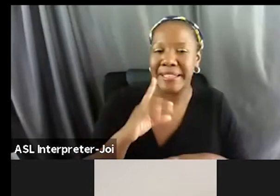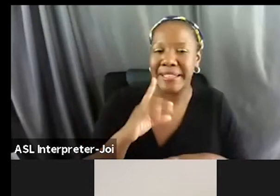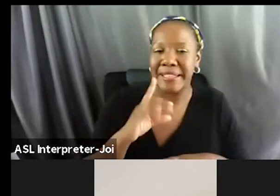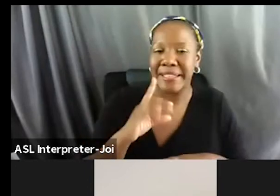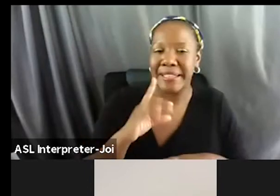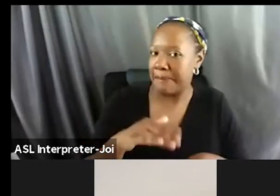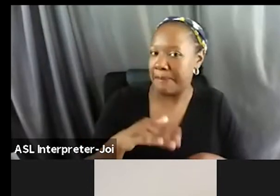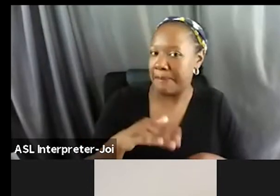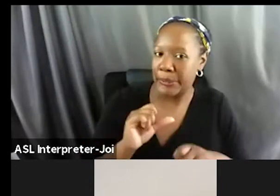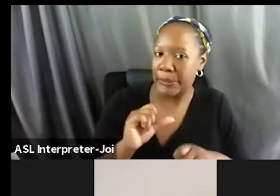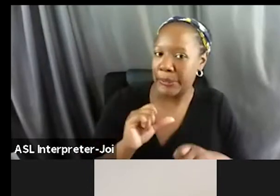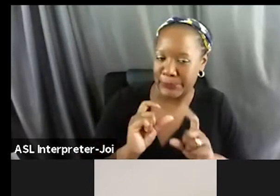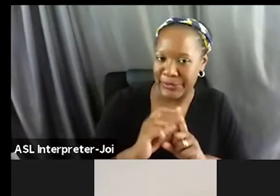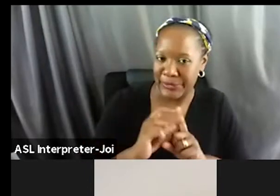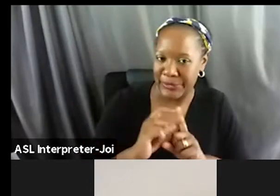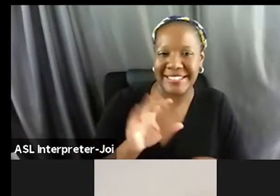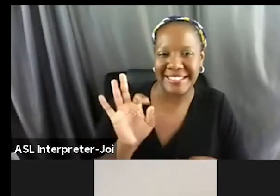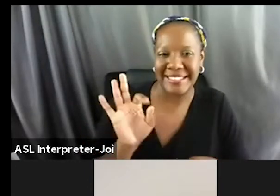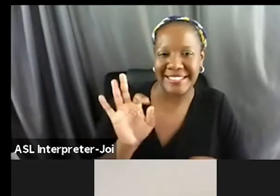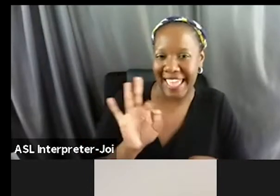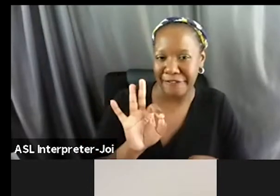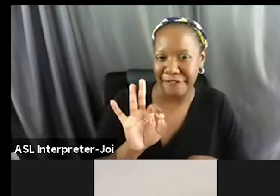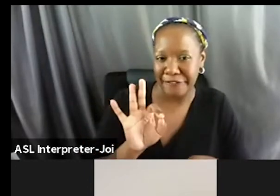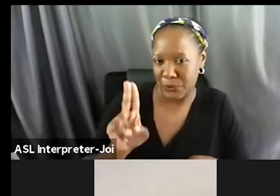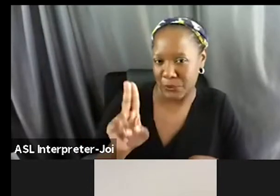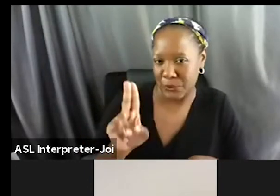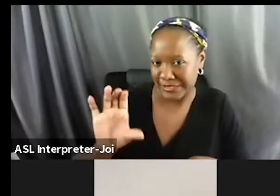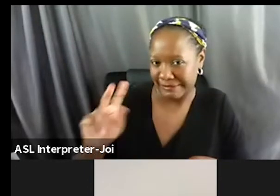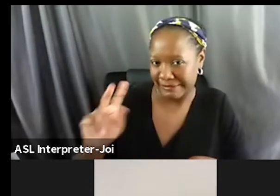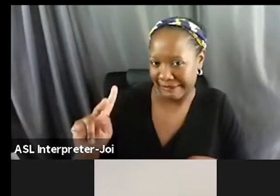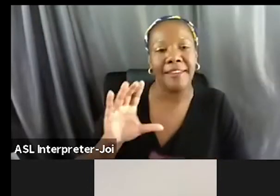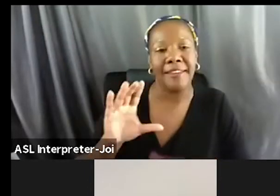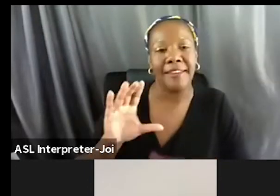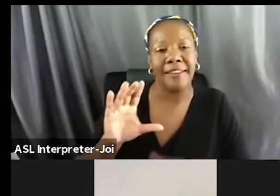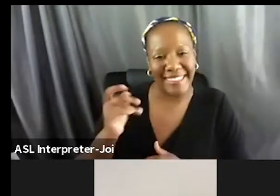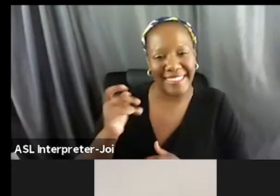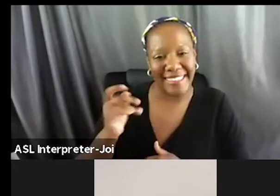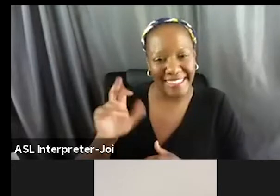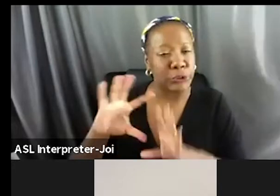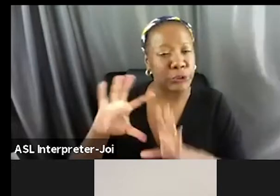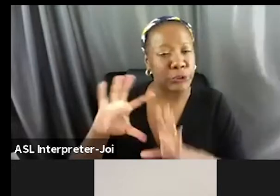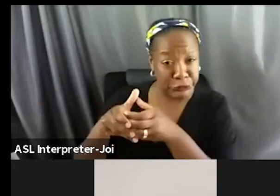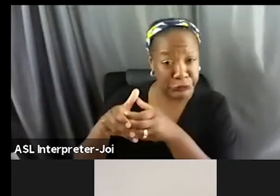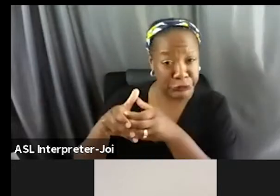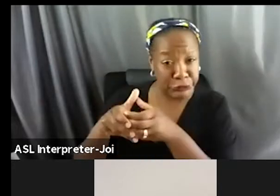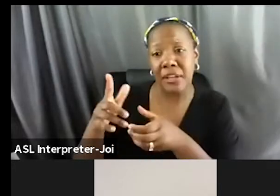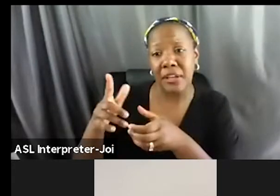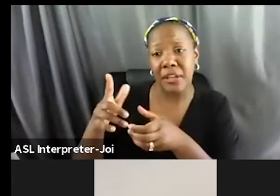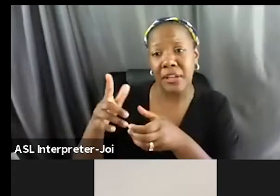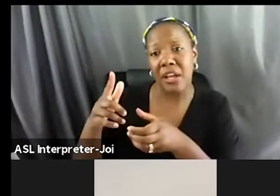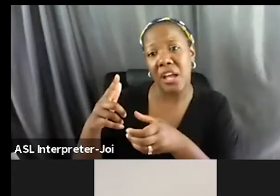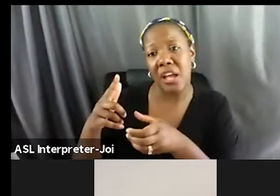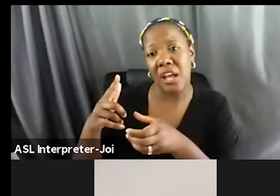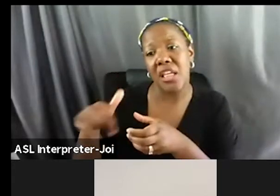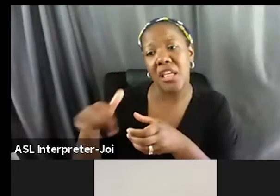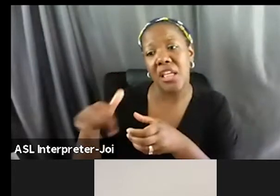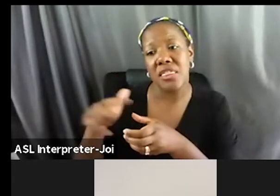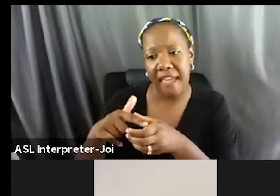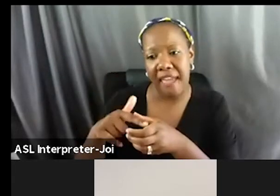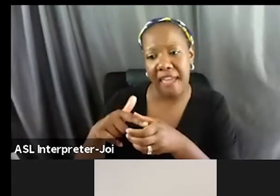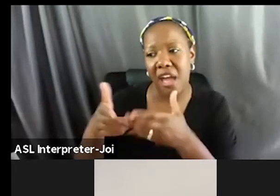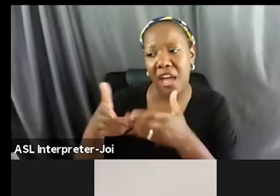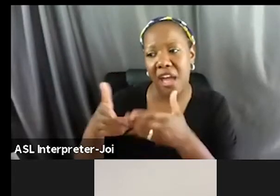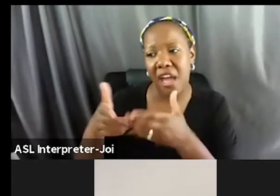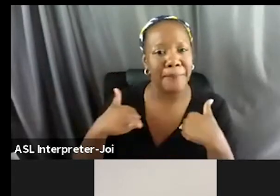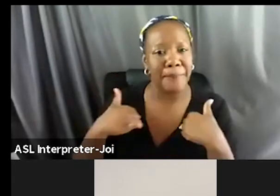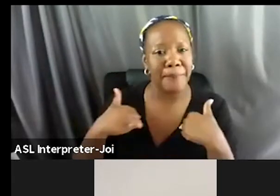Cancer group, and they allowed me to. I felt like they allowed me to embrace my cancer